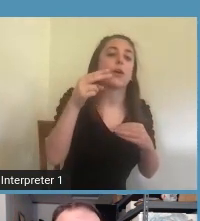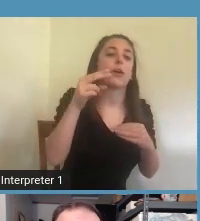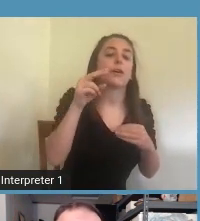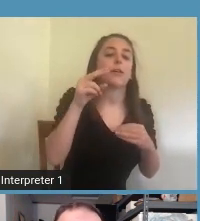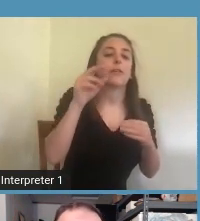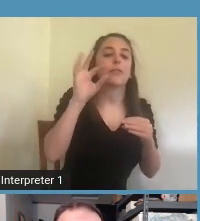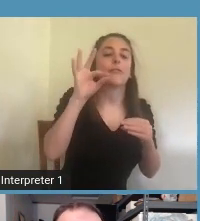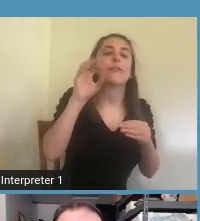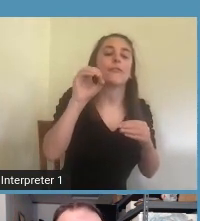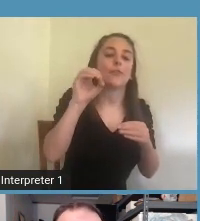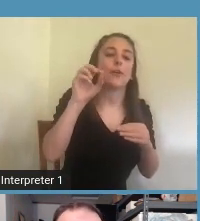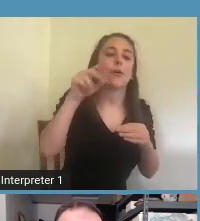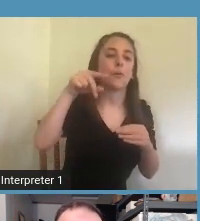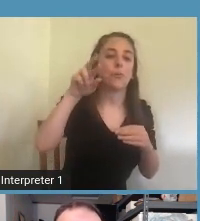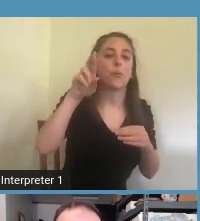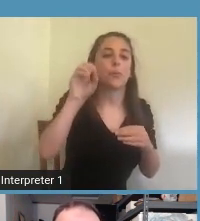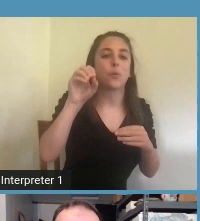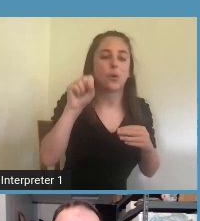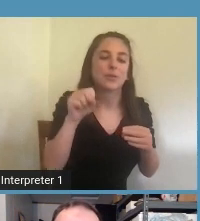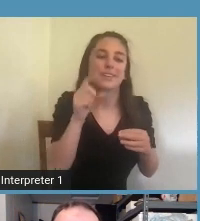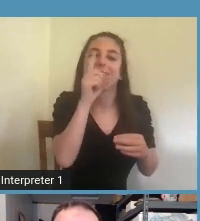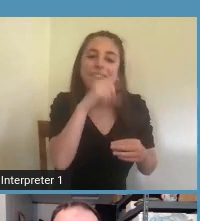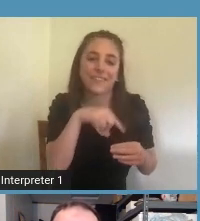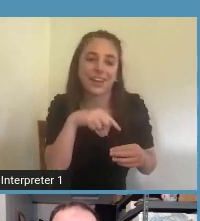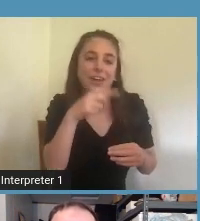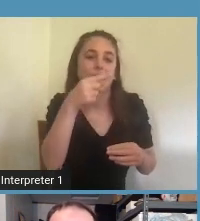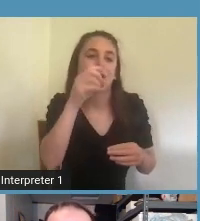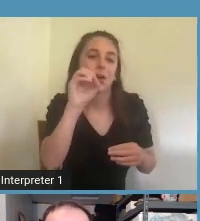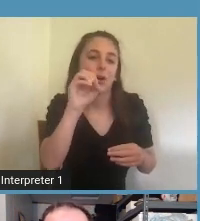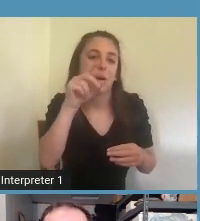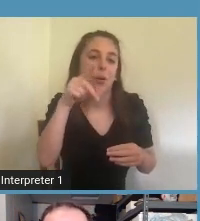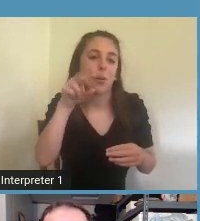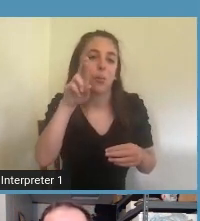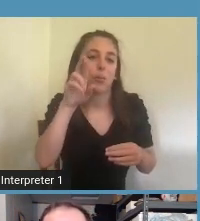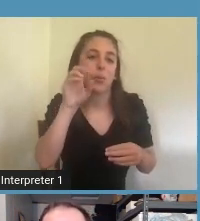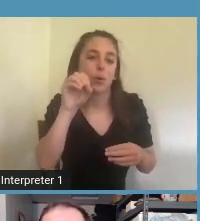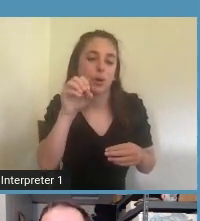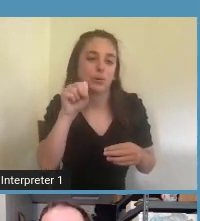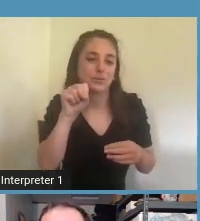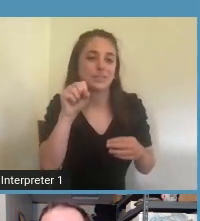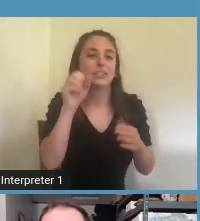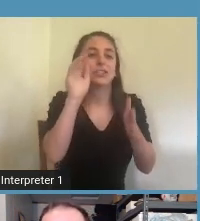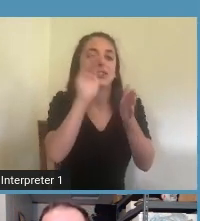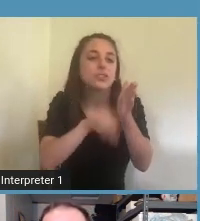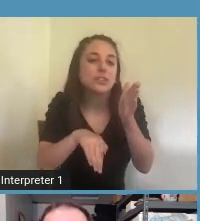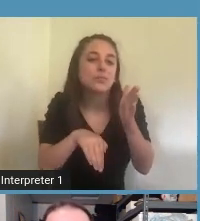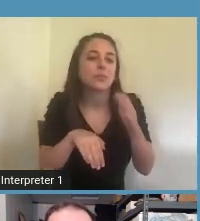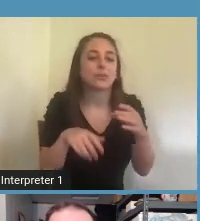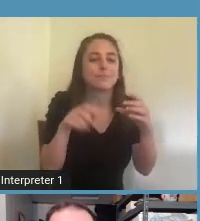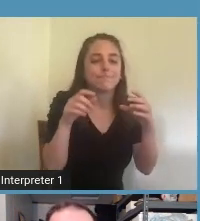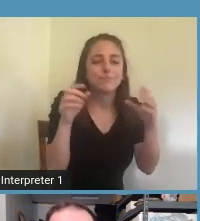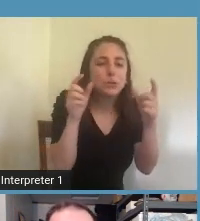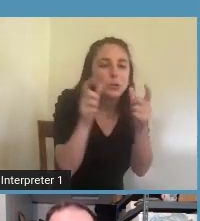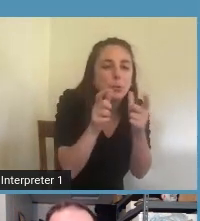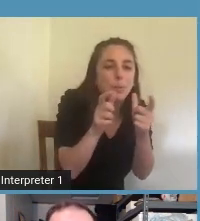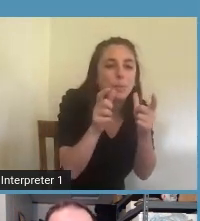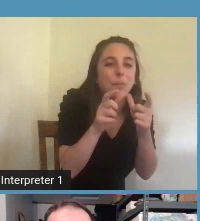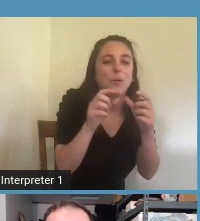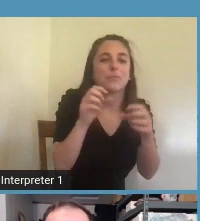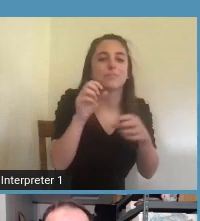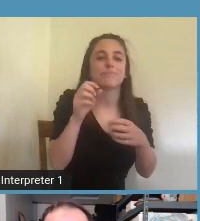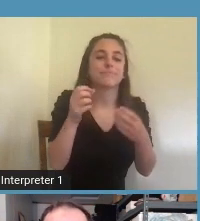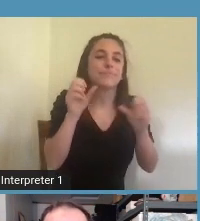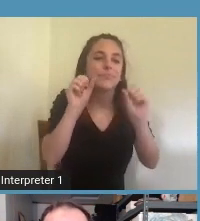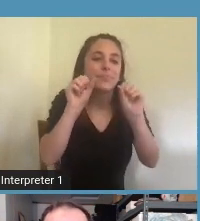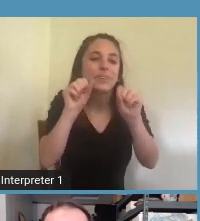I think they were only like $60 or $70 a piece, but they were small enough that we could mount them on a dashboard or on the hood